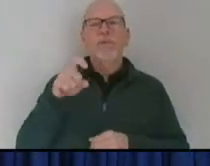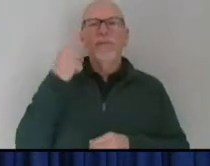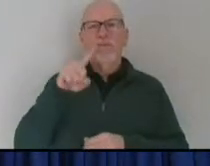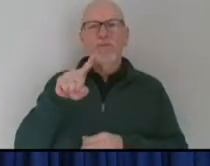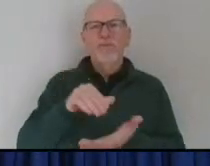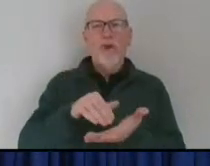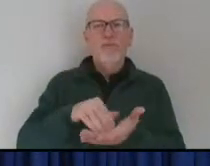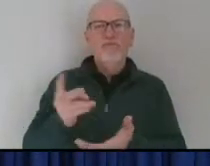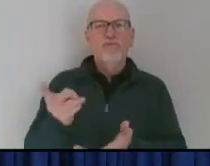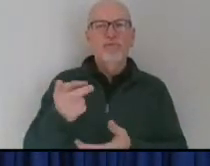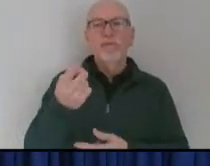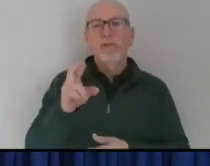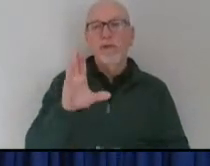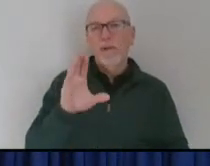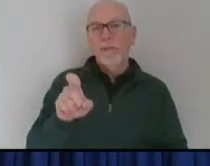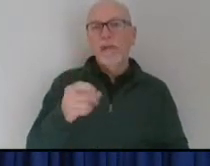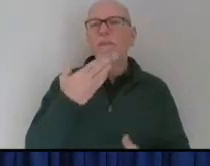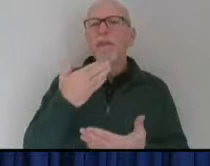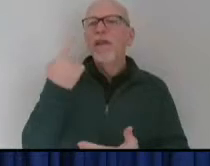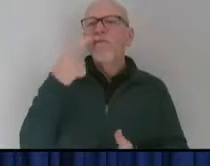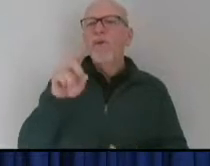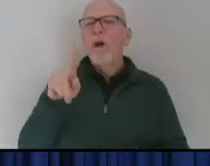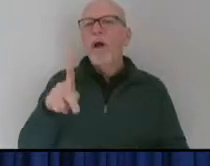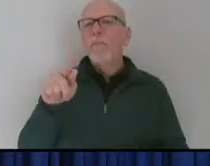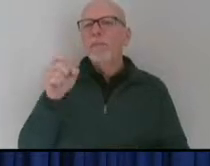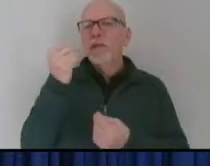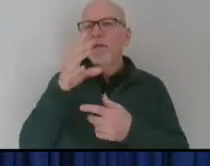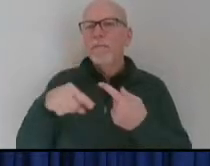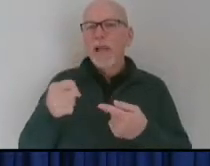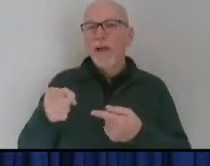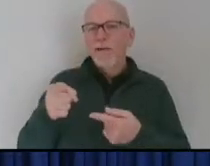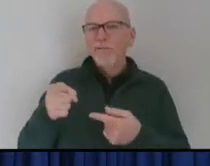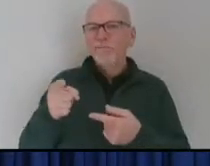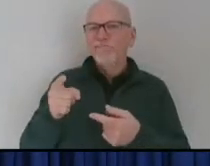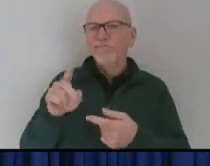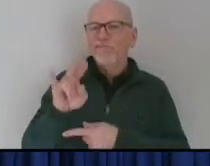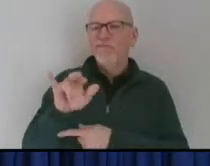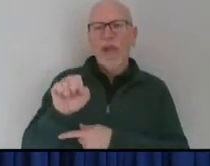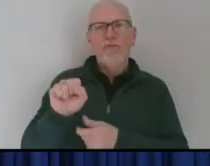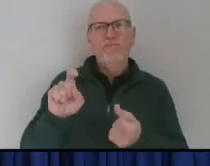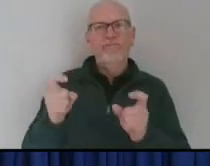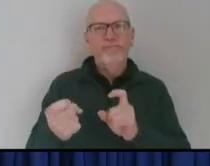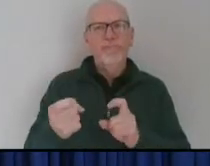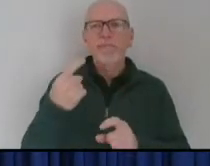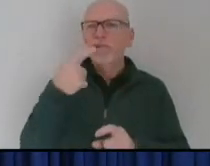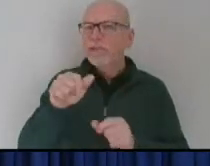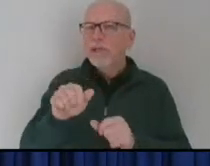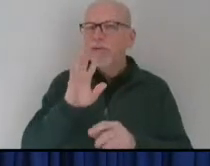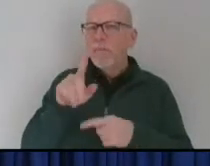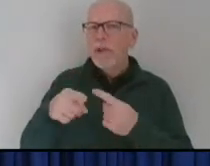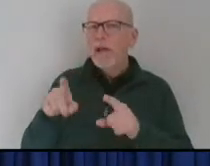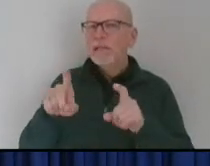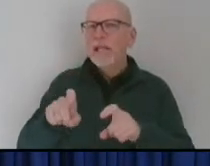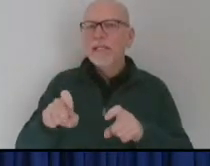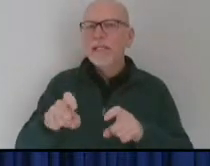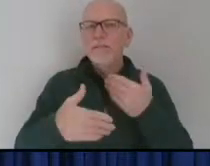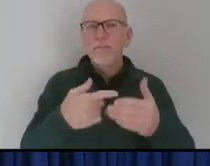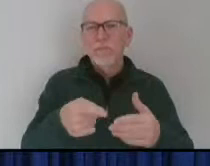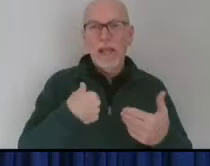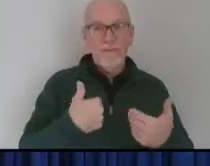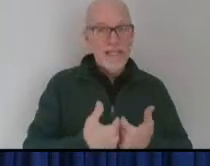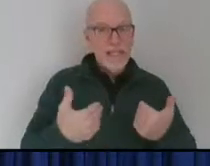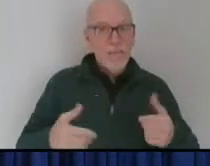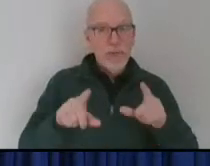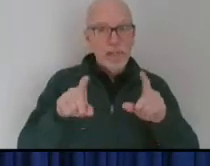doctors. Dr. Box, thank you for the update regarding the mutations. Could you speak a little more about the testing protocols? Is it a separate test